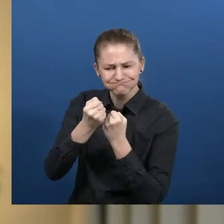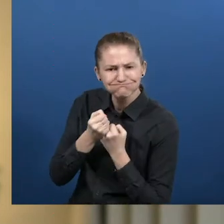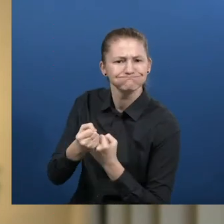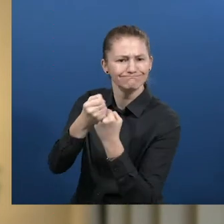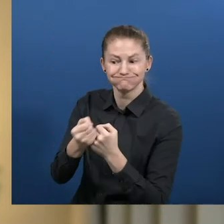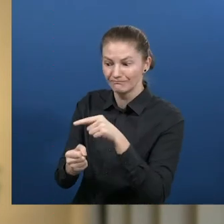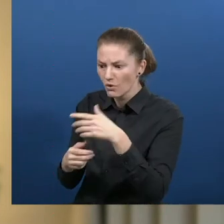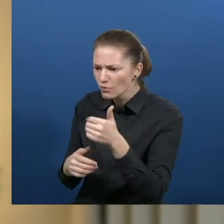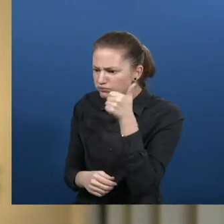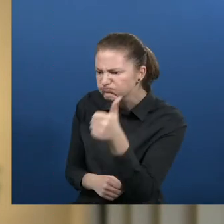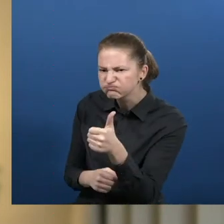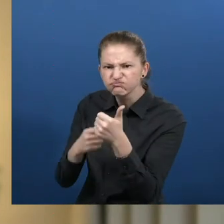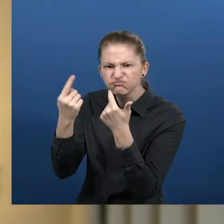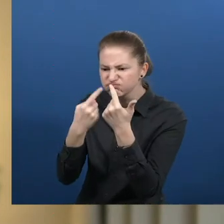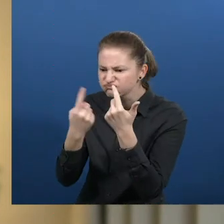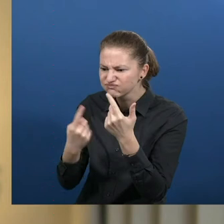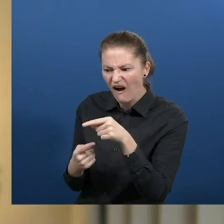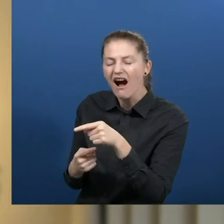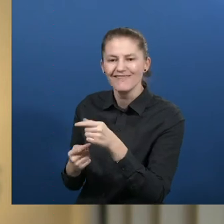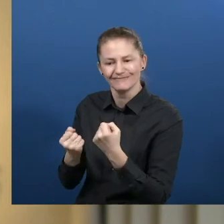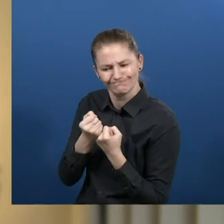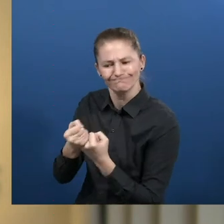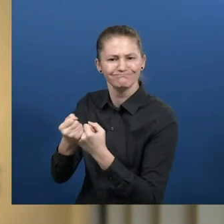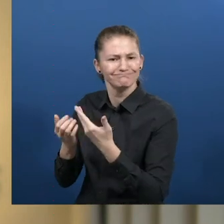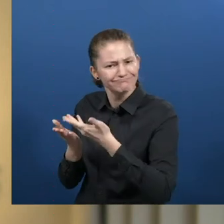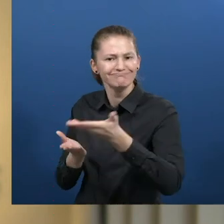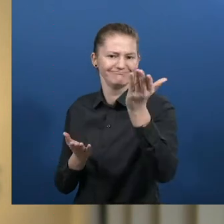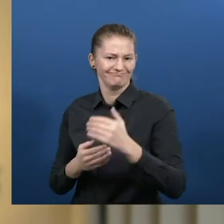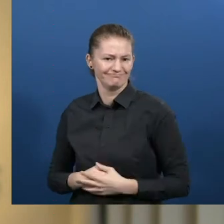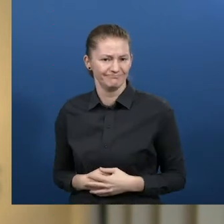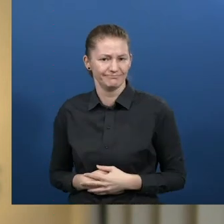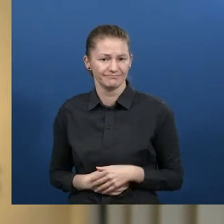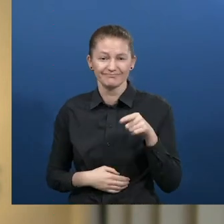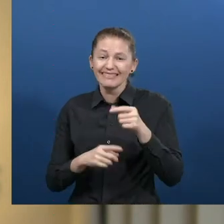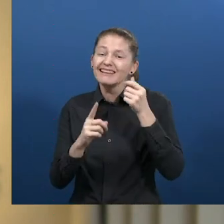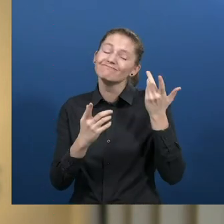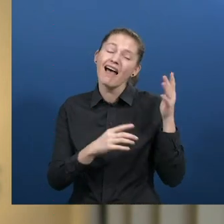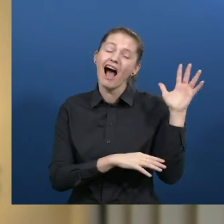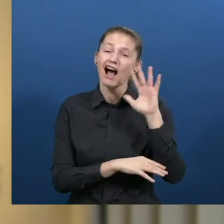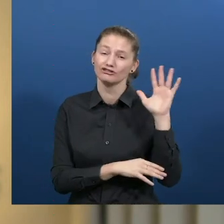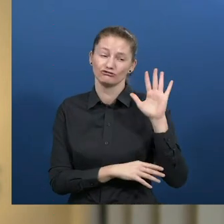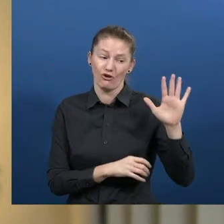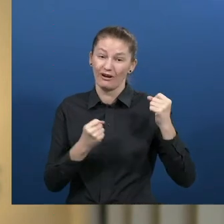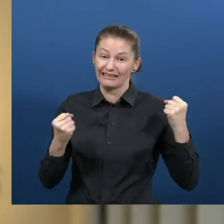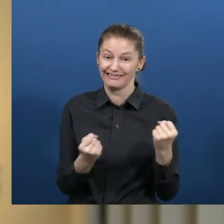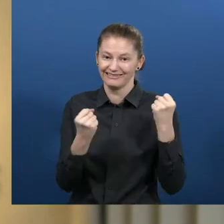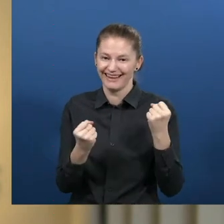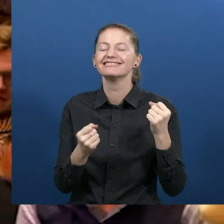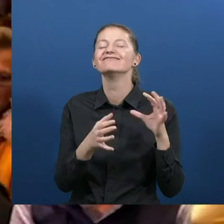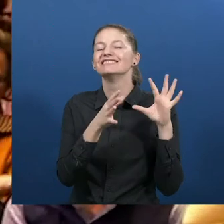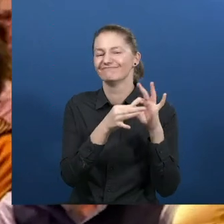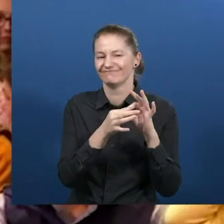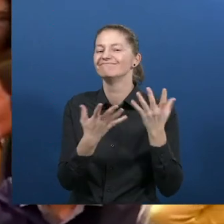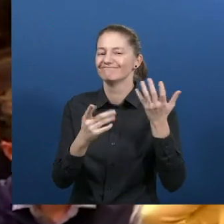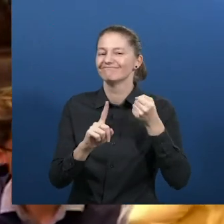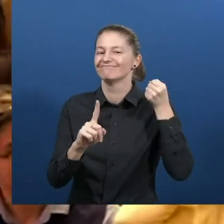system into our community and to support the most important